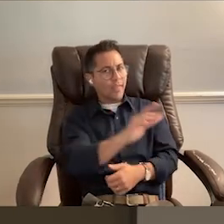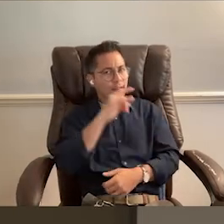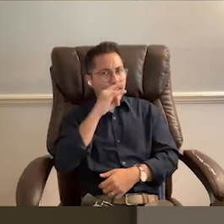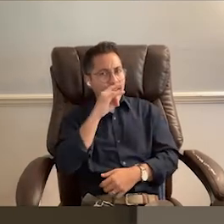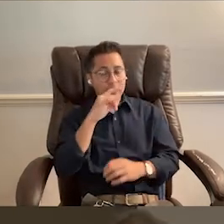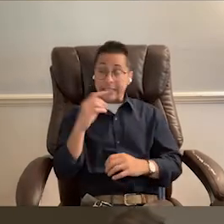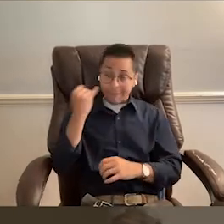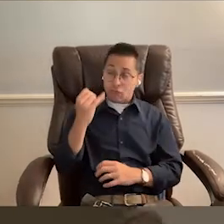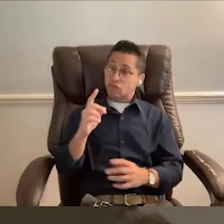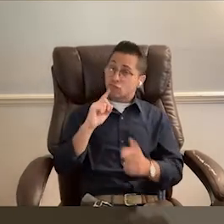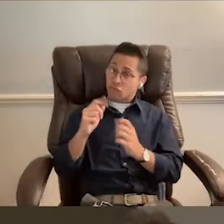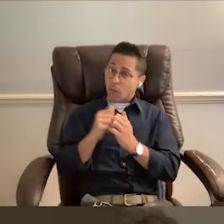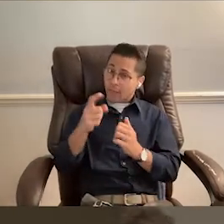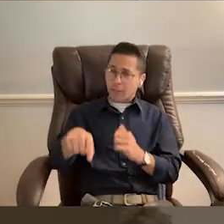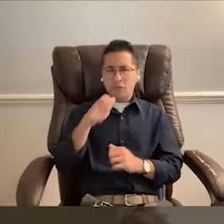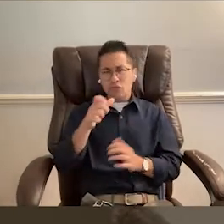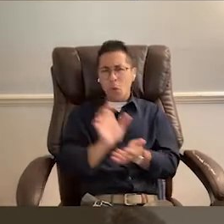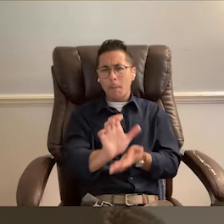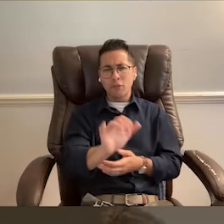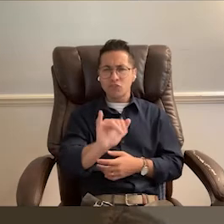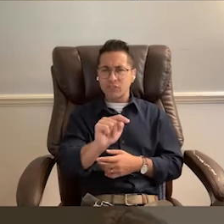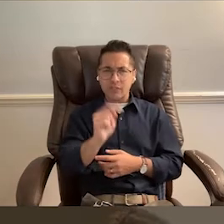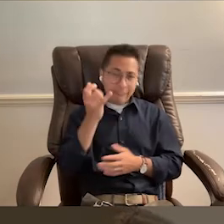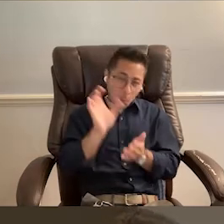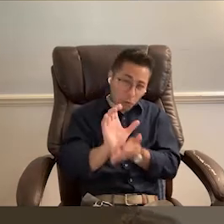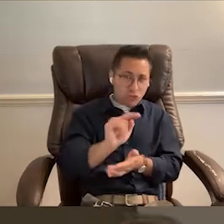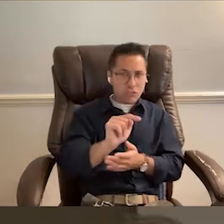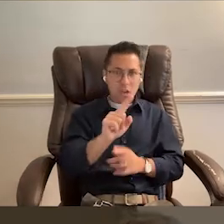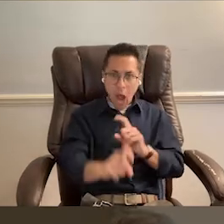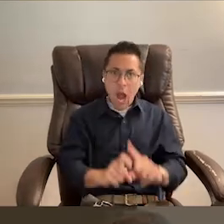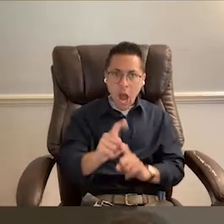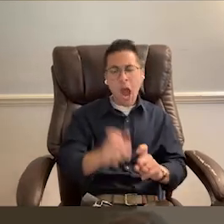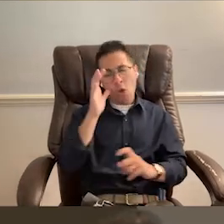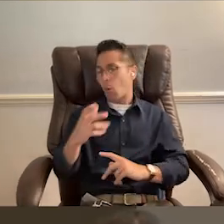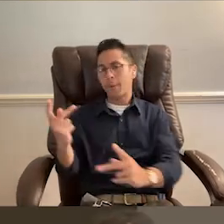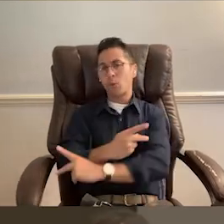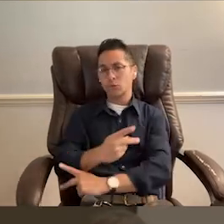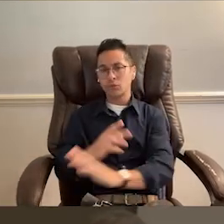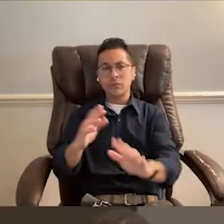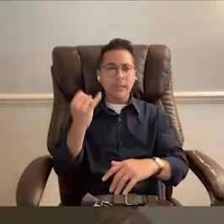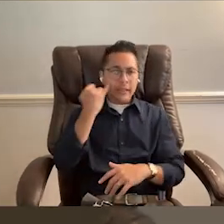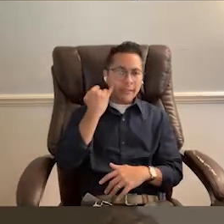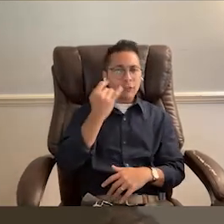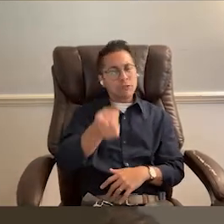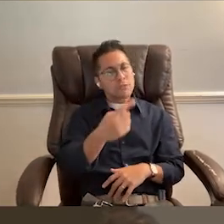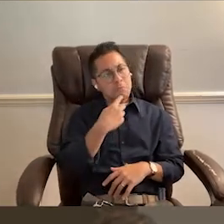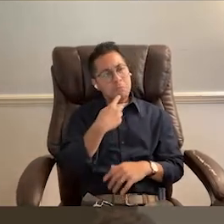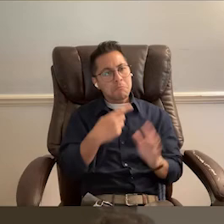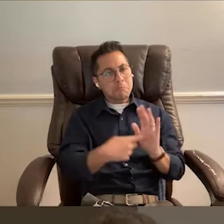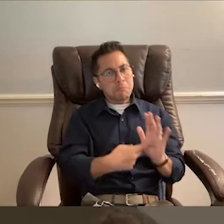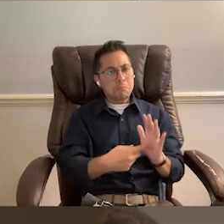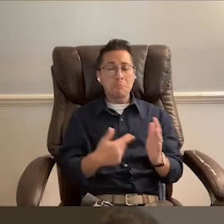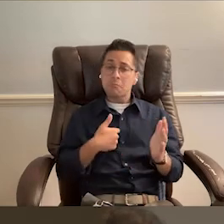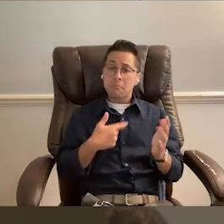How would you recommend parents to talk to their kids about it? If you talk to your kids about it, don't push it, because if you push it, it's just going to